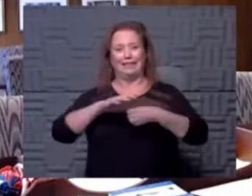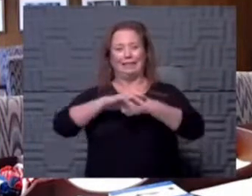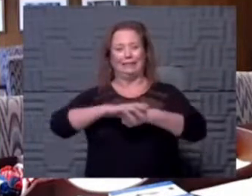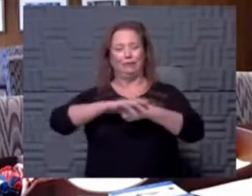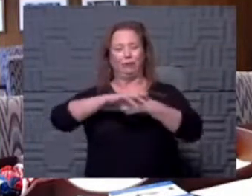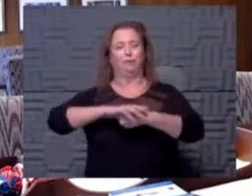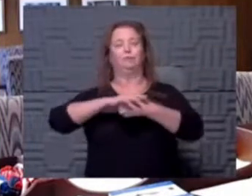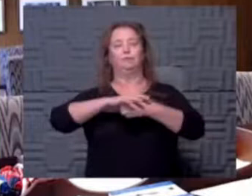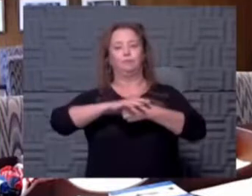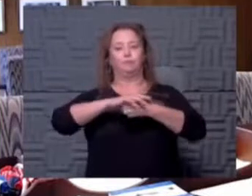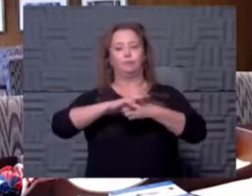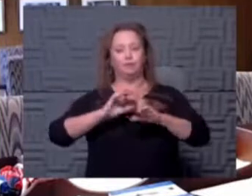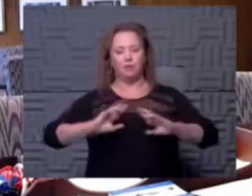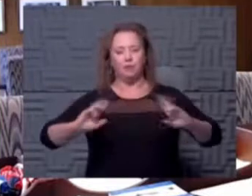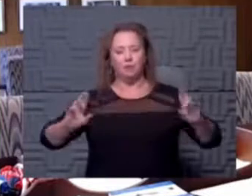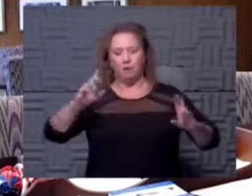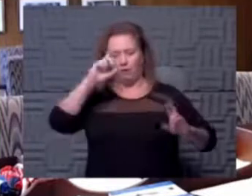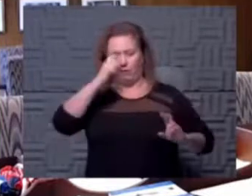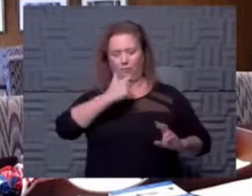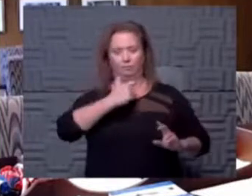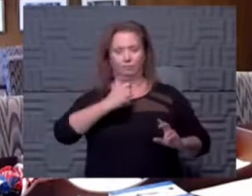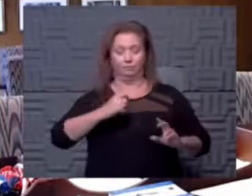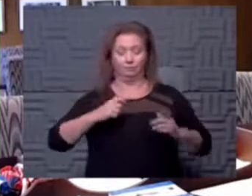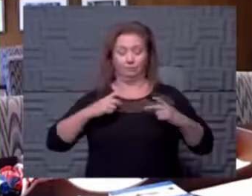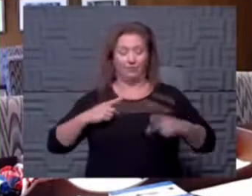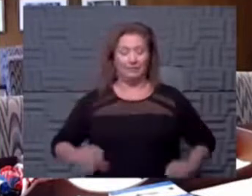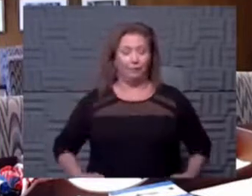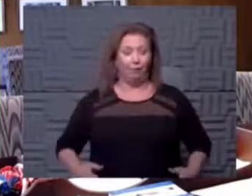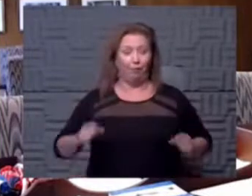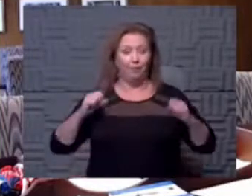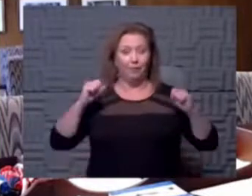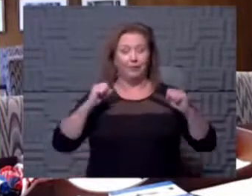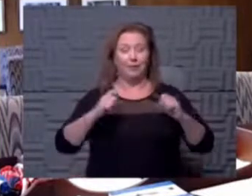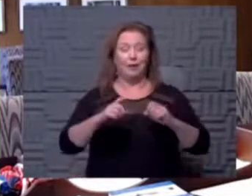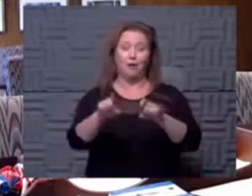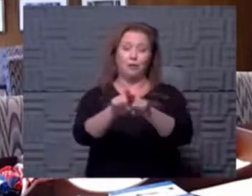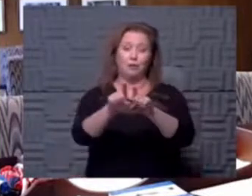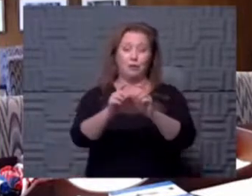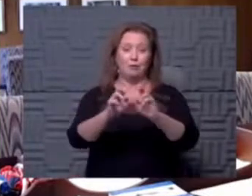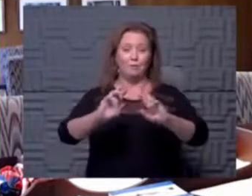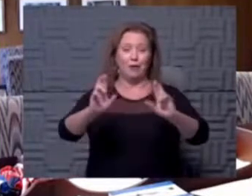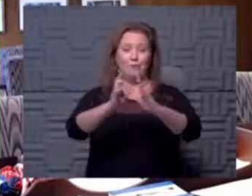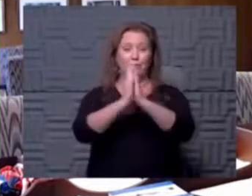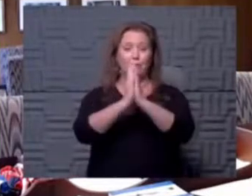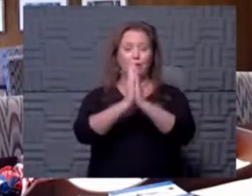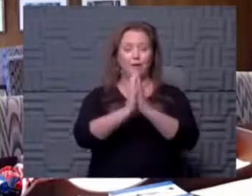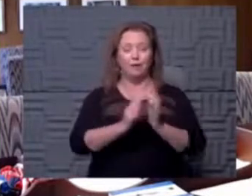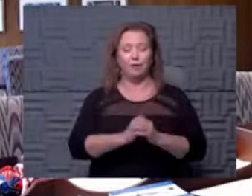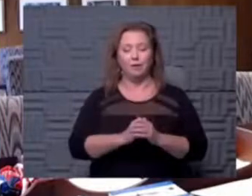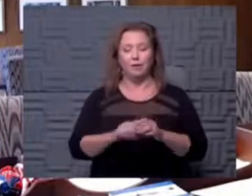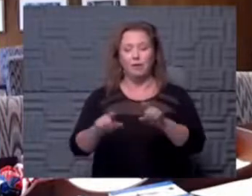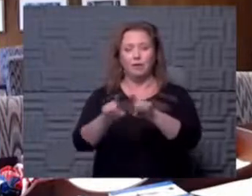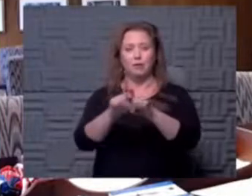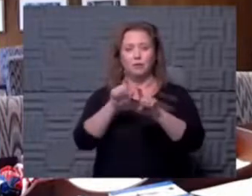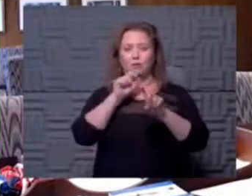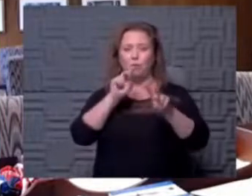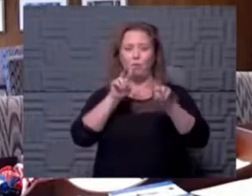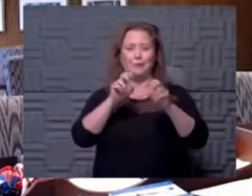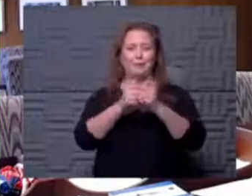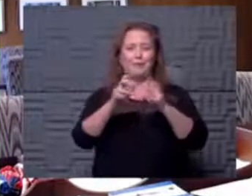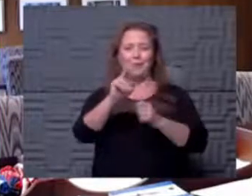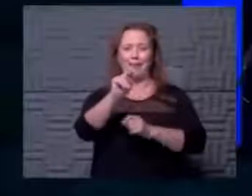tension and prepare myself physically, I guess, for prayer. I would say also don't watch a lot of